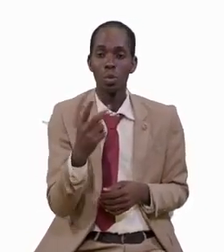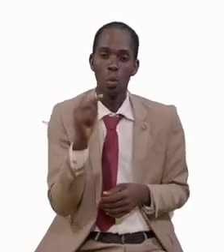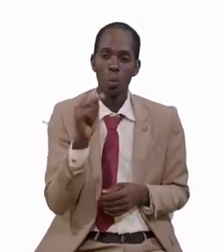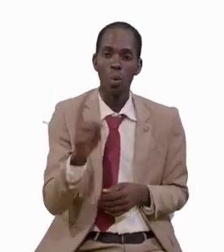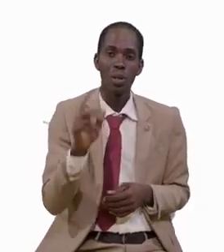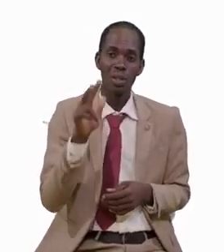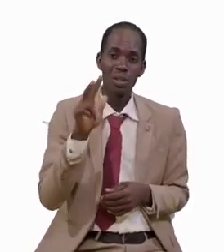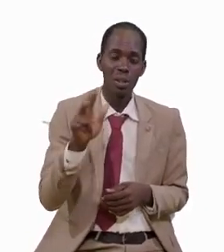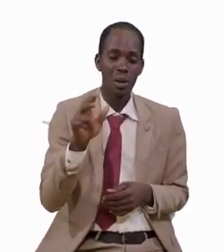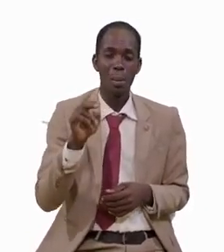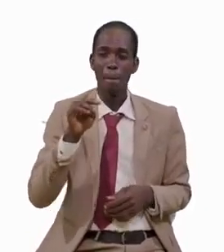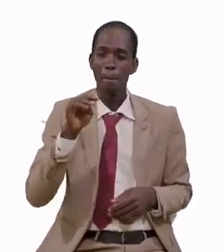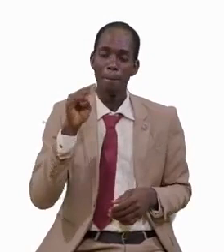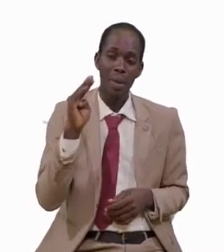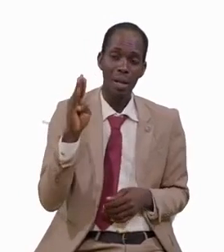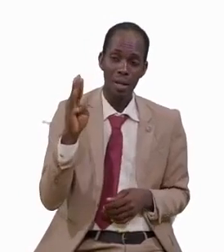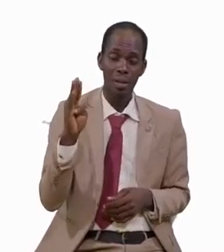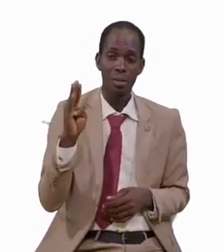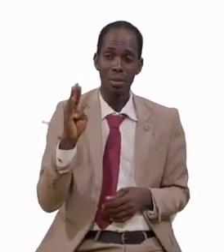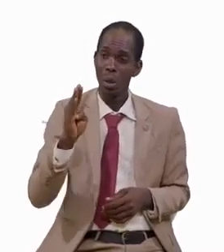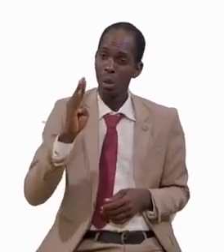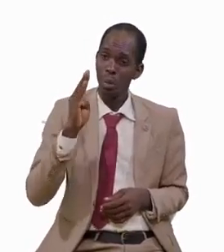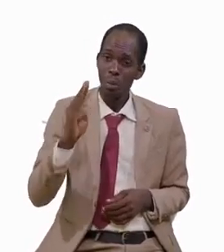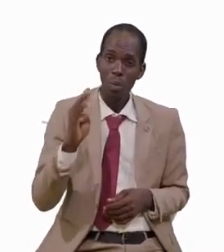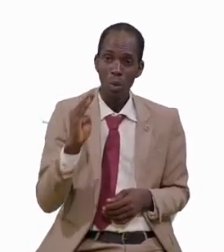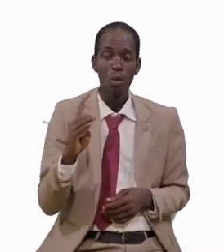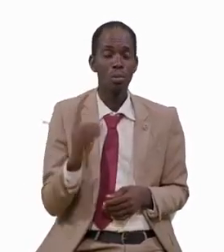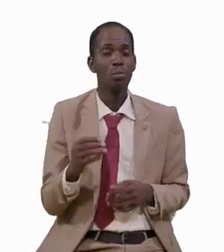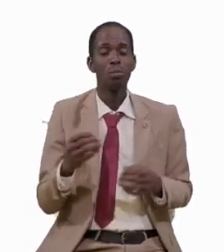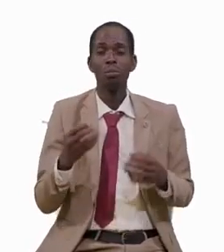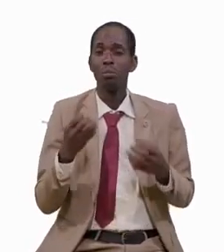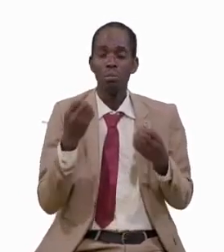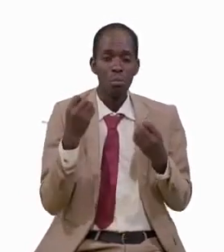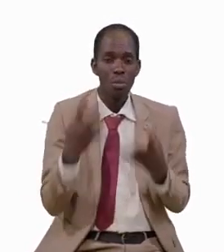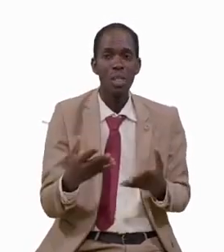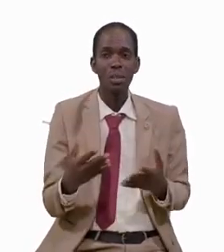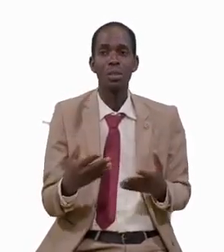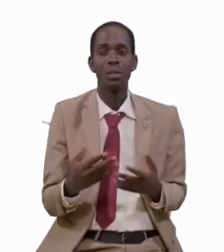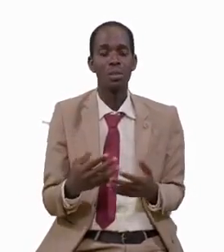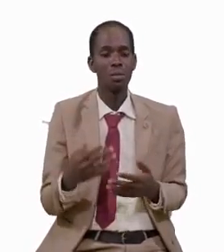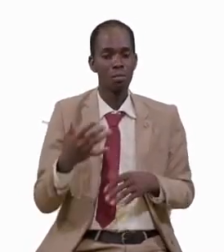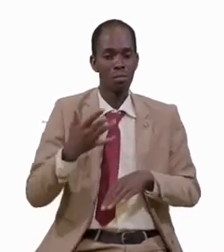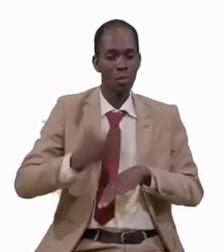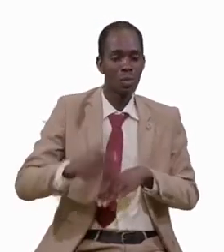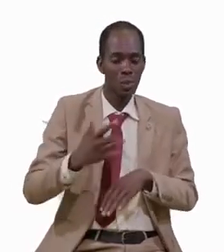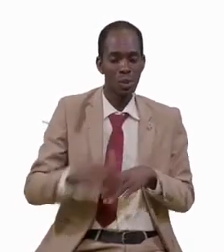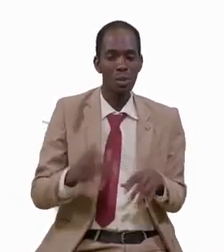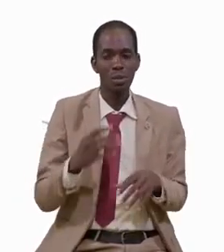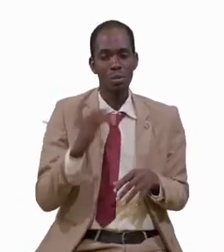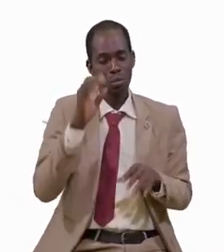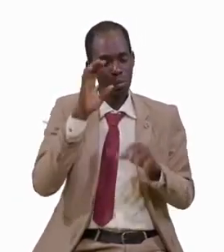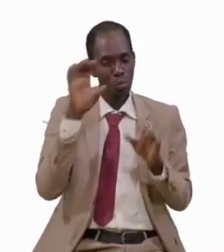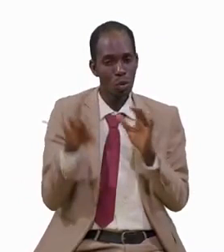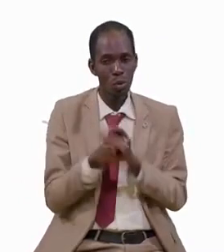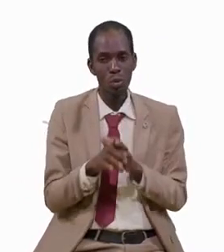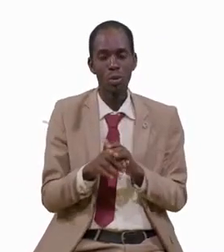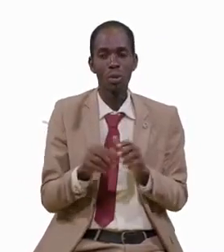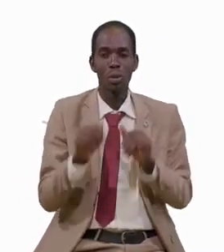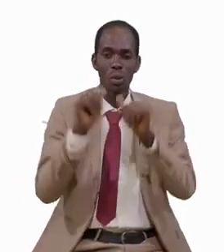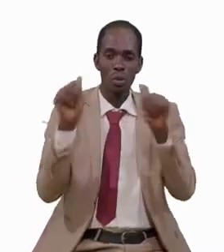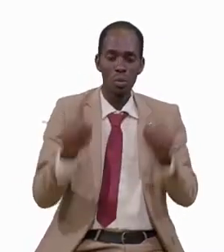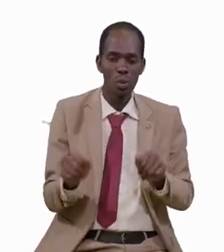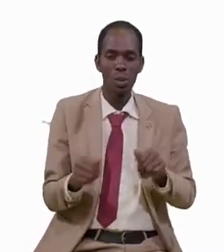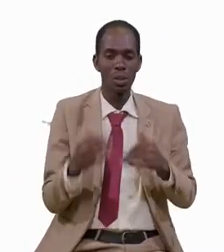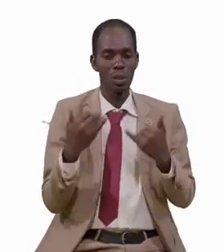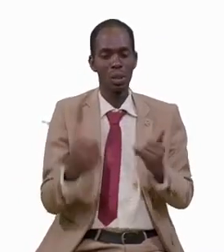2.3 billion loads of pornographic images being bombarded in our generation. That is to show you how